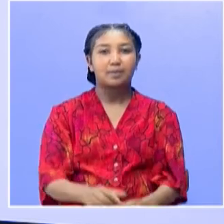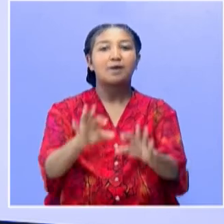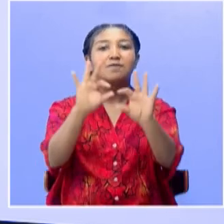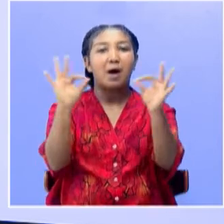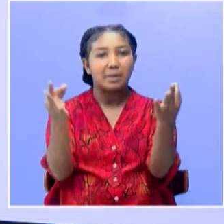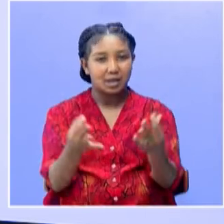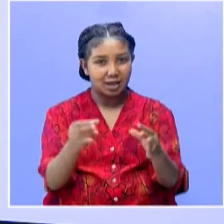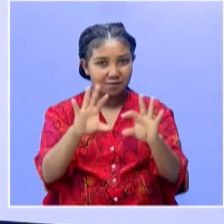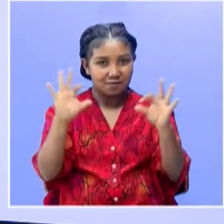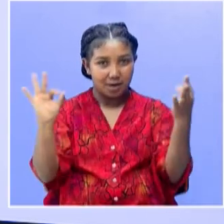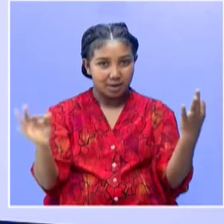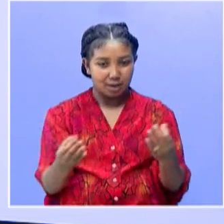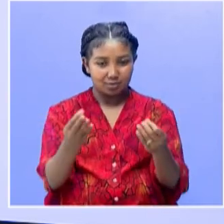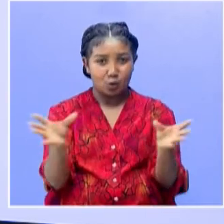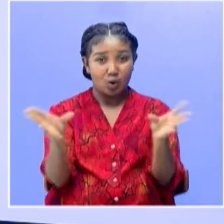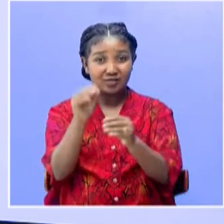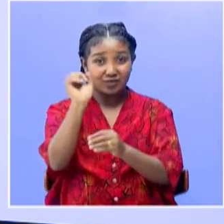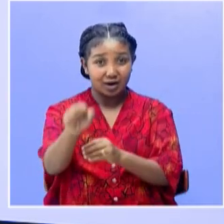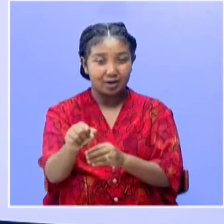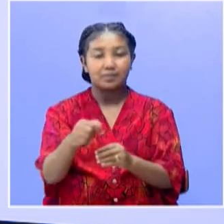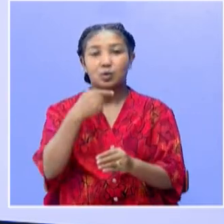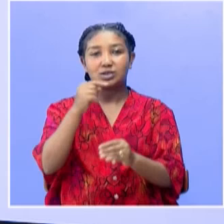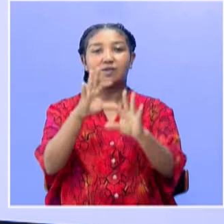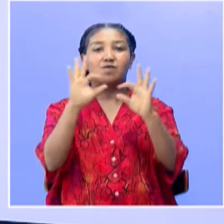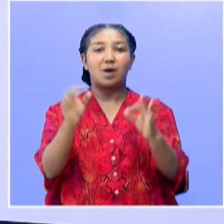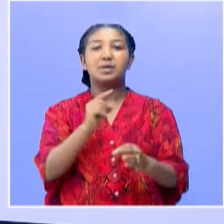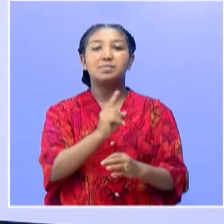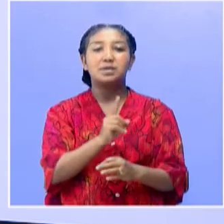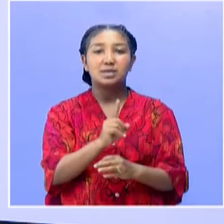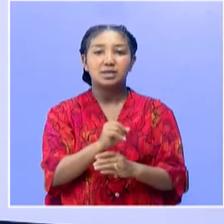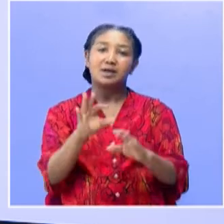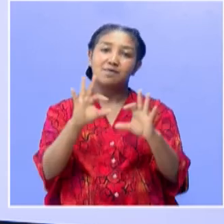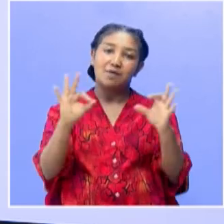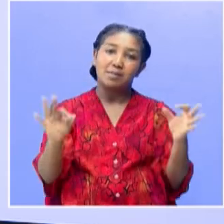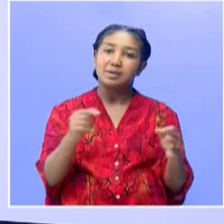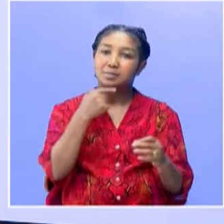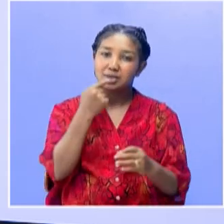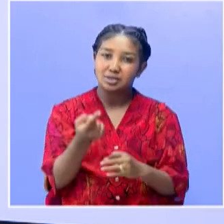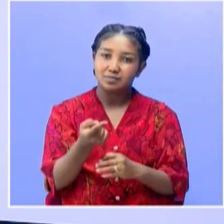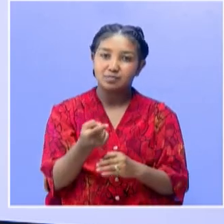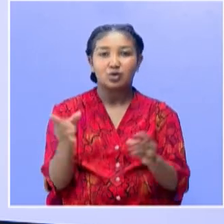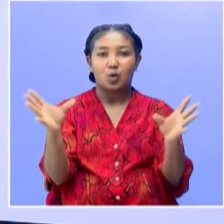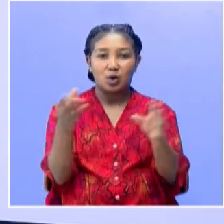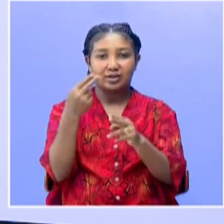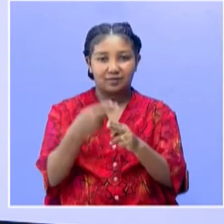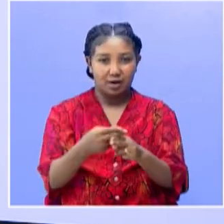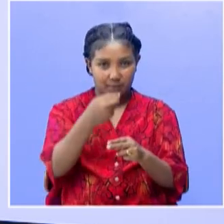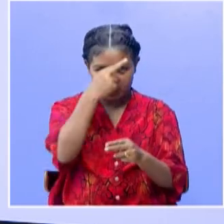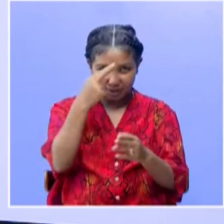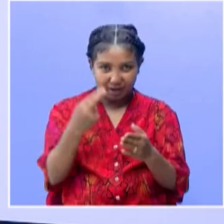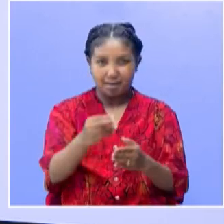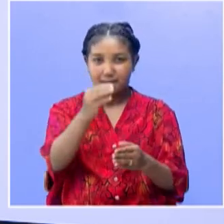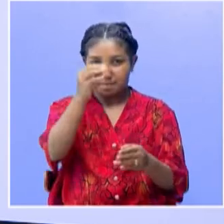family. Yeah? Family. When you say family, yes, it is a collective noun because there